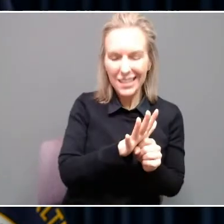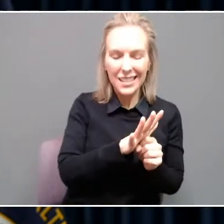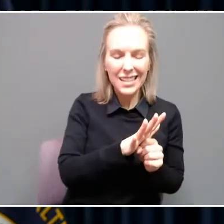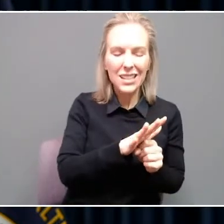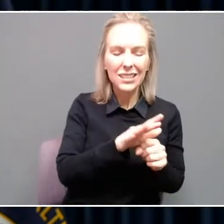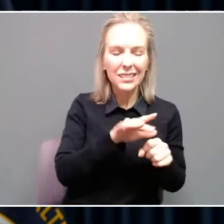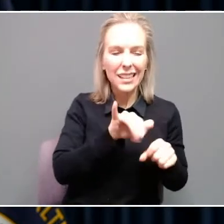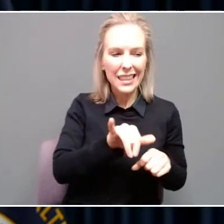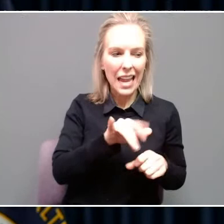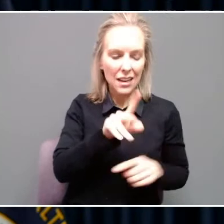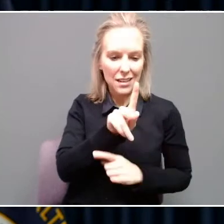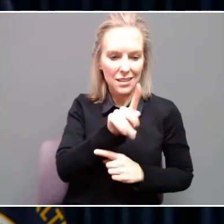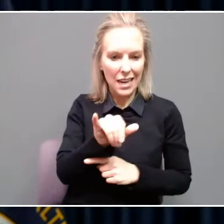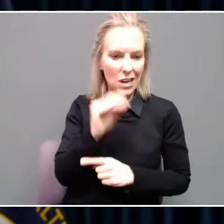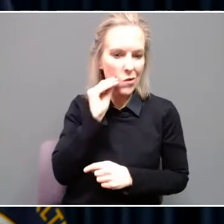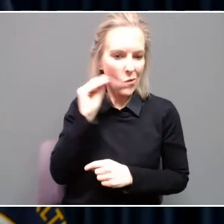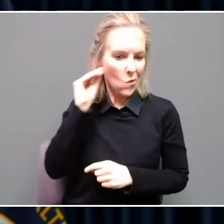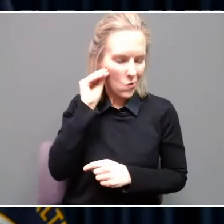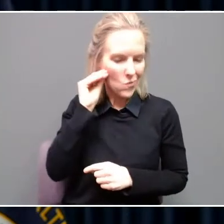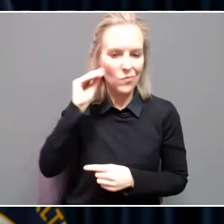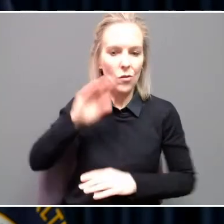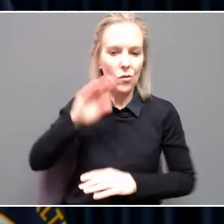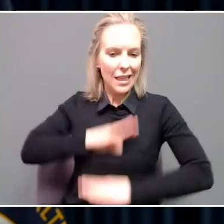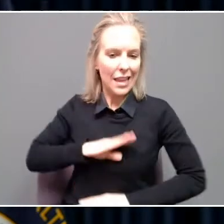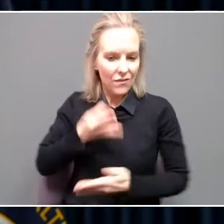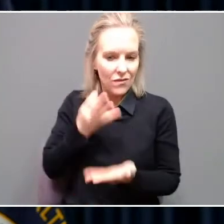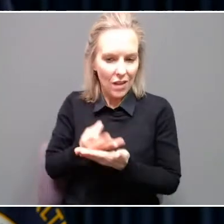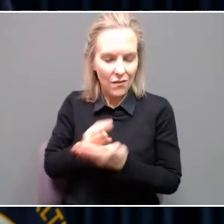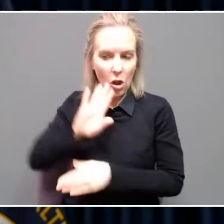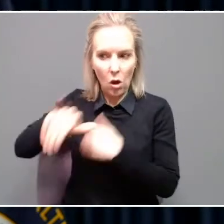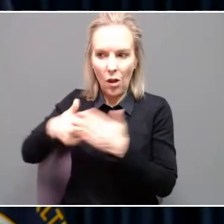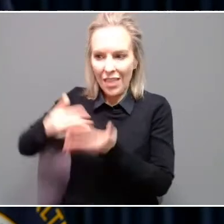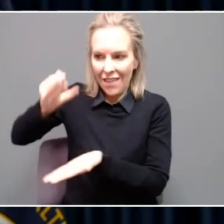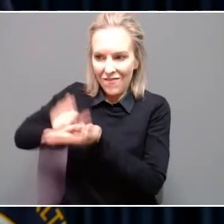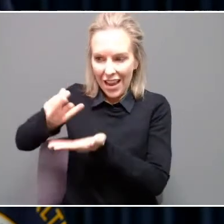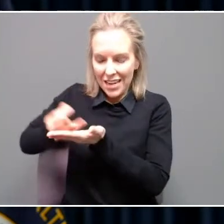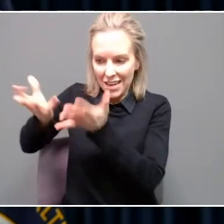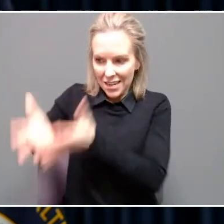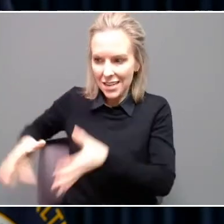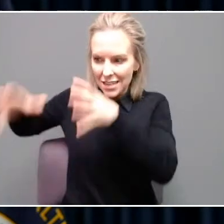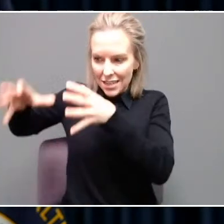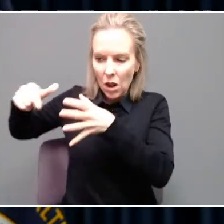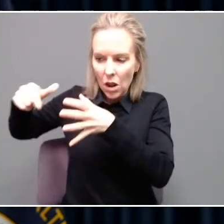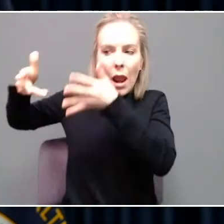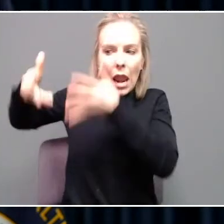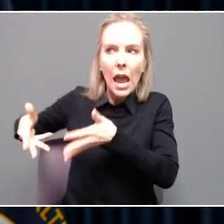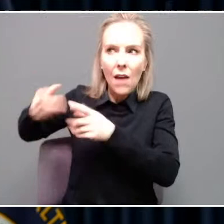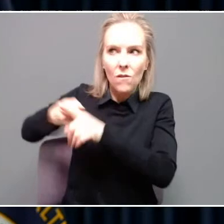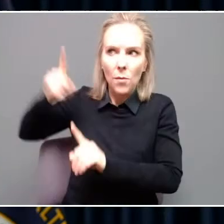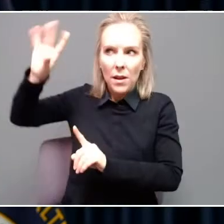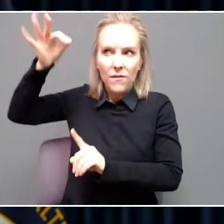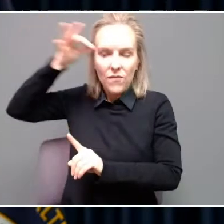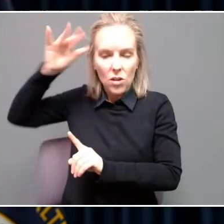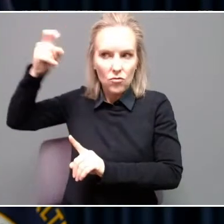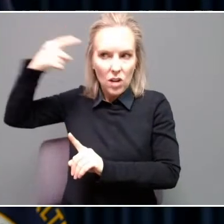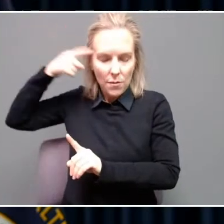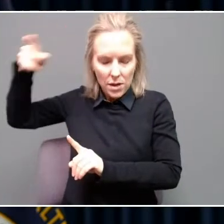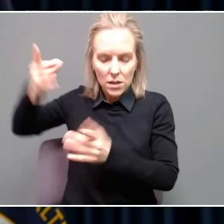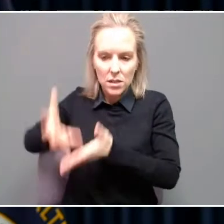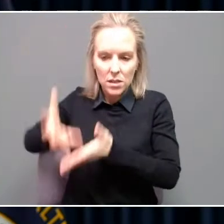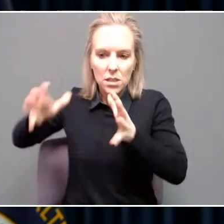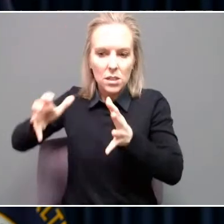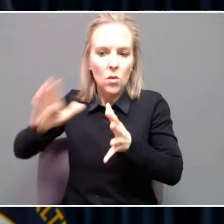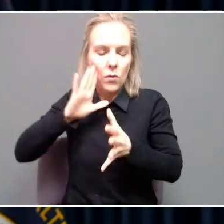Fund will expend all of its available funds provided by the federal government here in the near